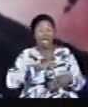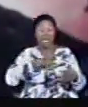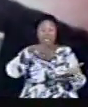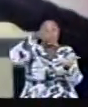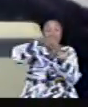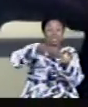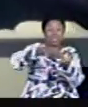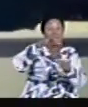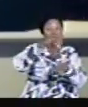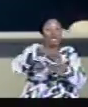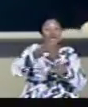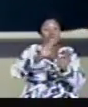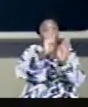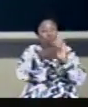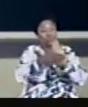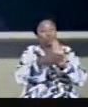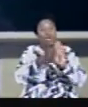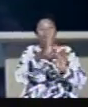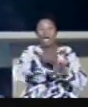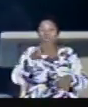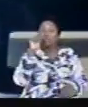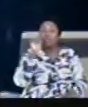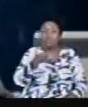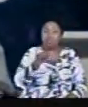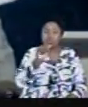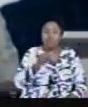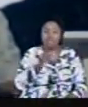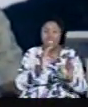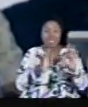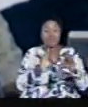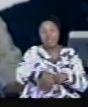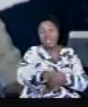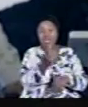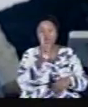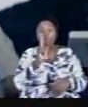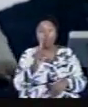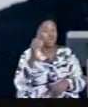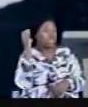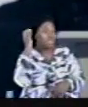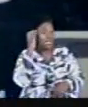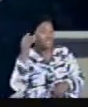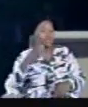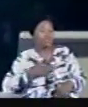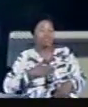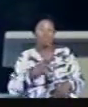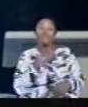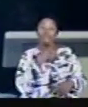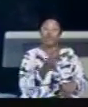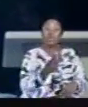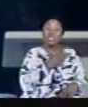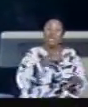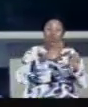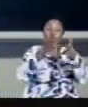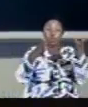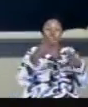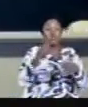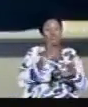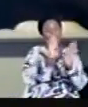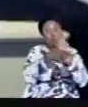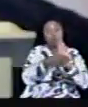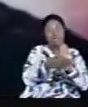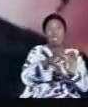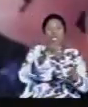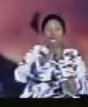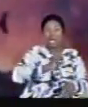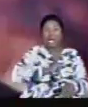door and knock. If anyone hears my voice and opens the door, I will